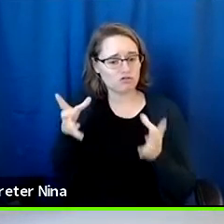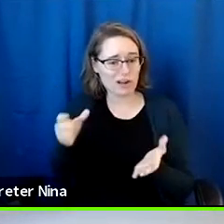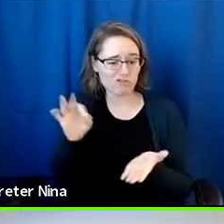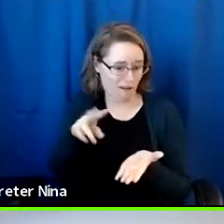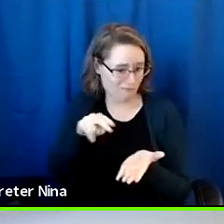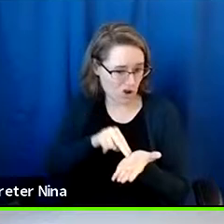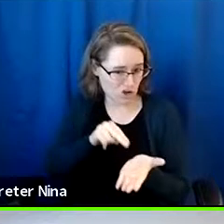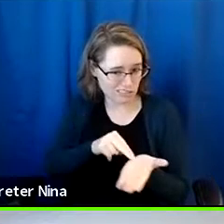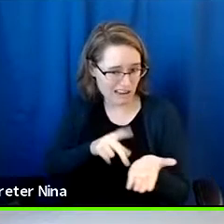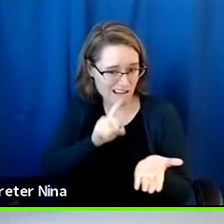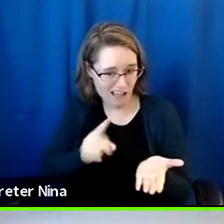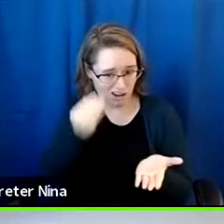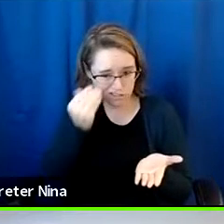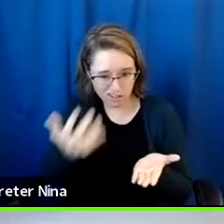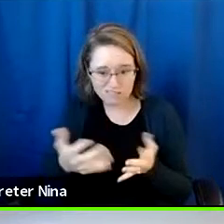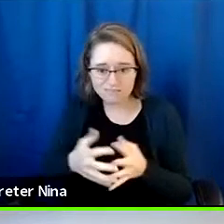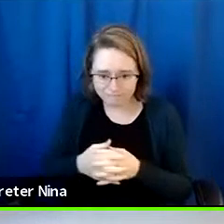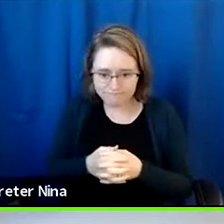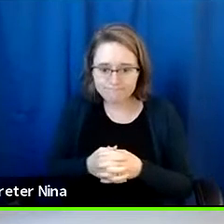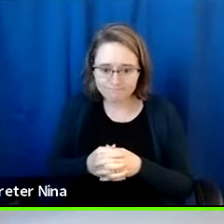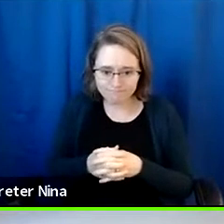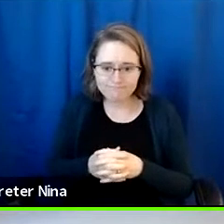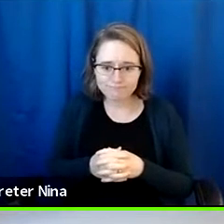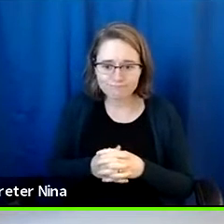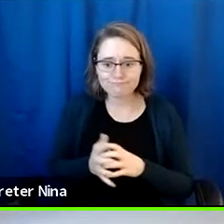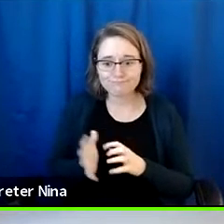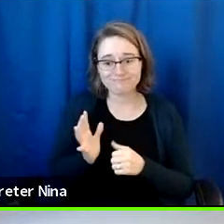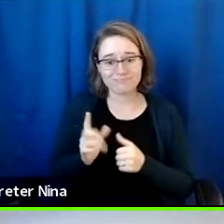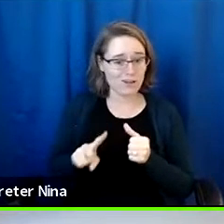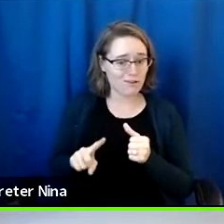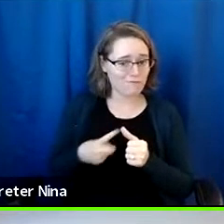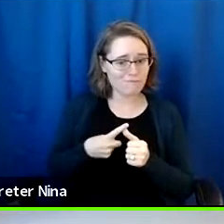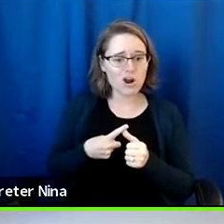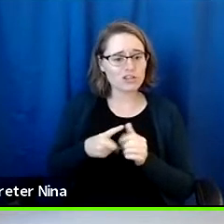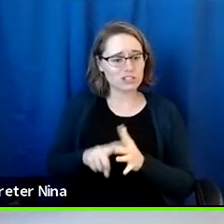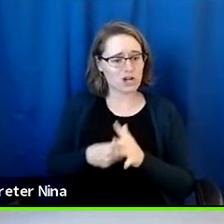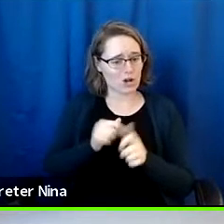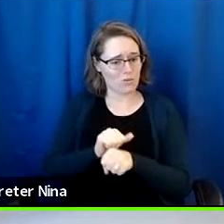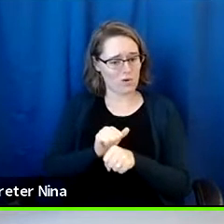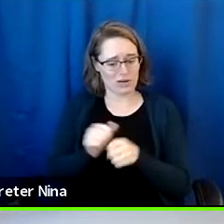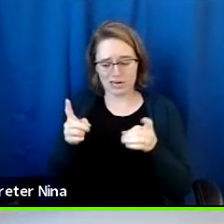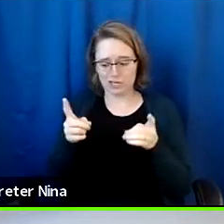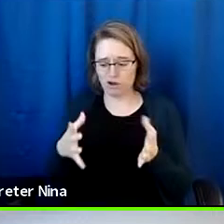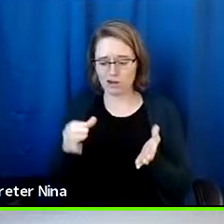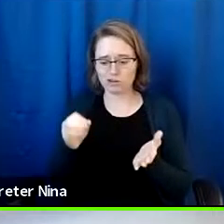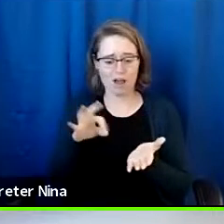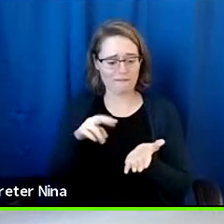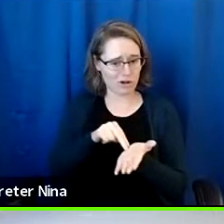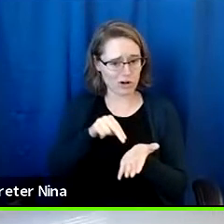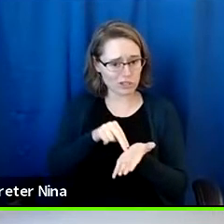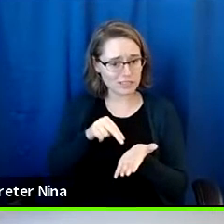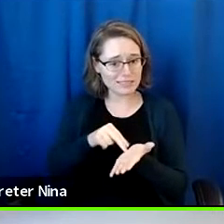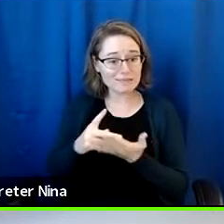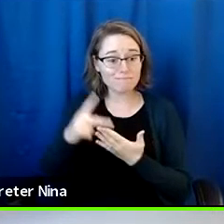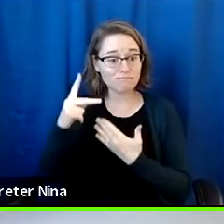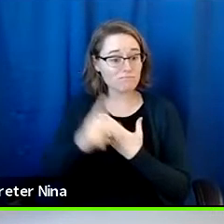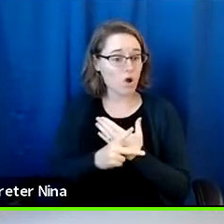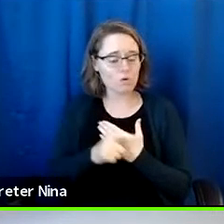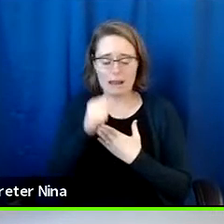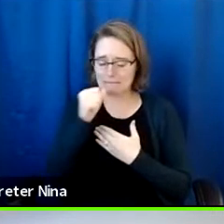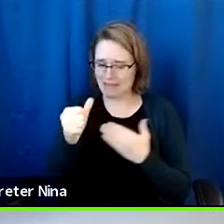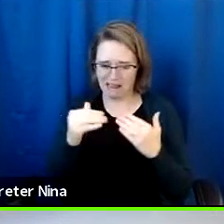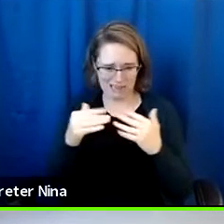actually. When I first started working as a director of nursing, our program was not very